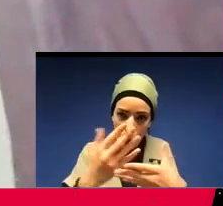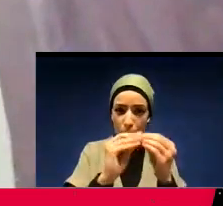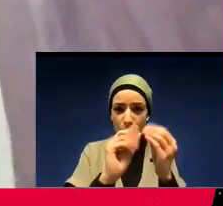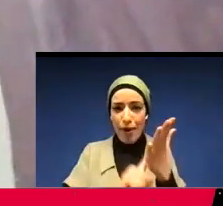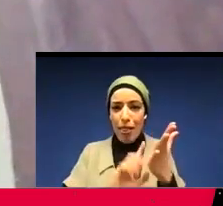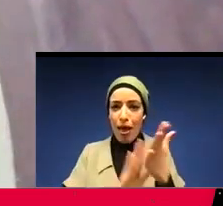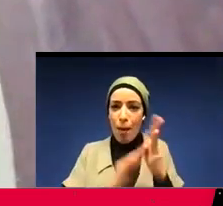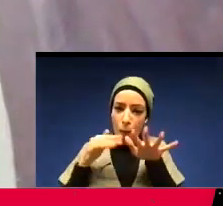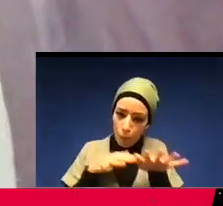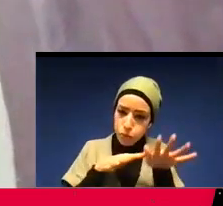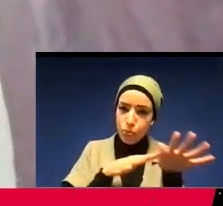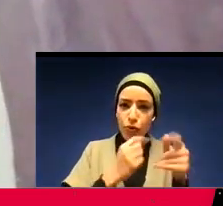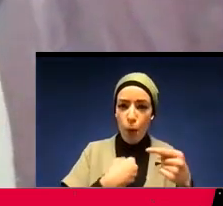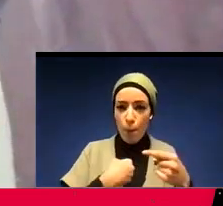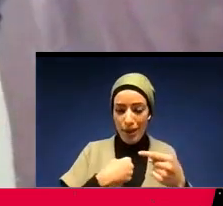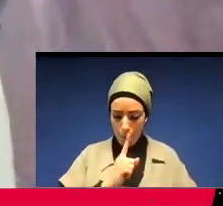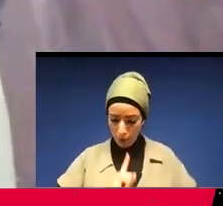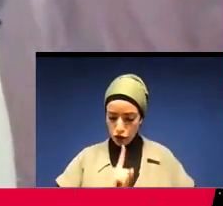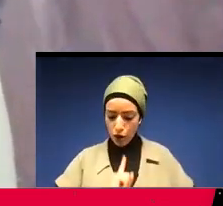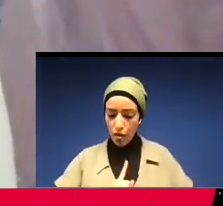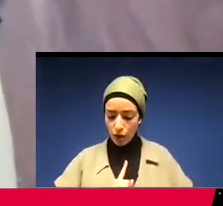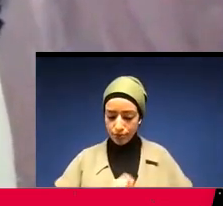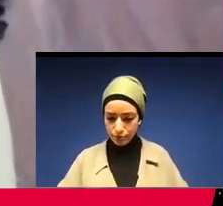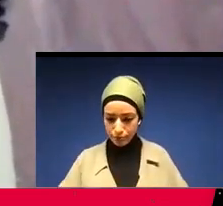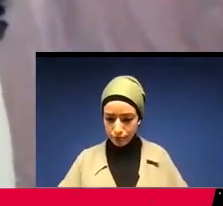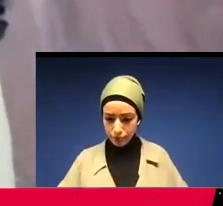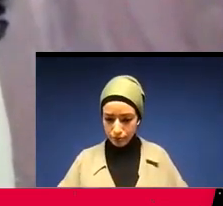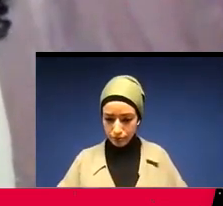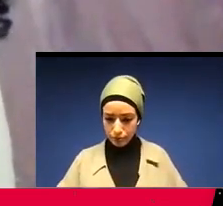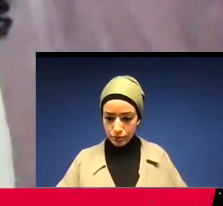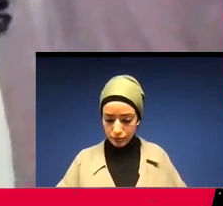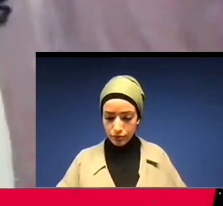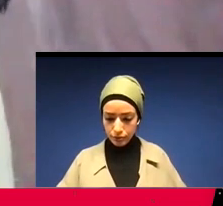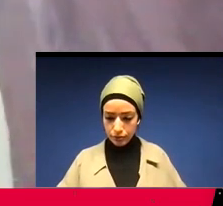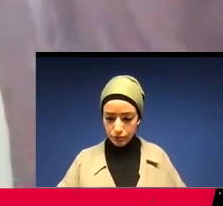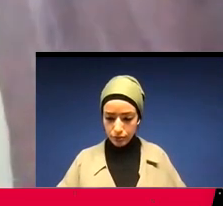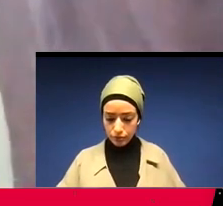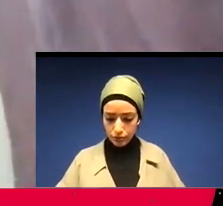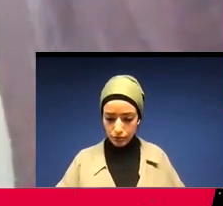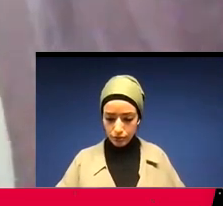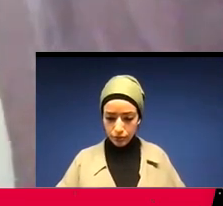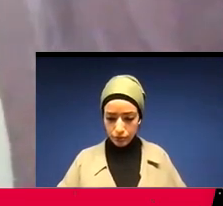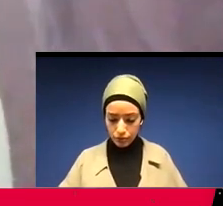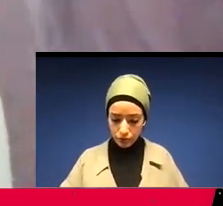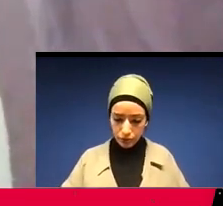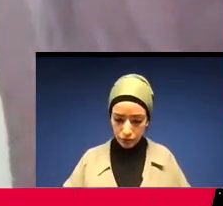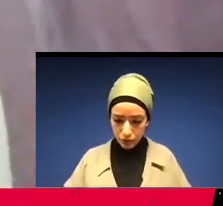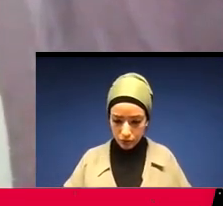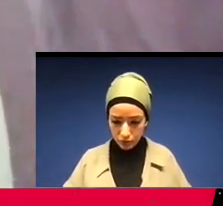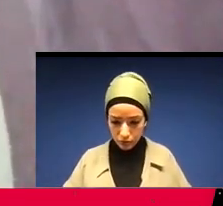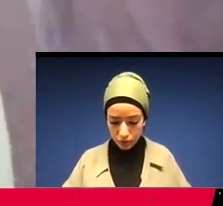the BLM movement for me personally, because it forces into the